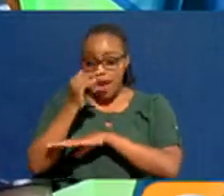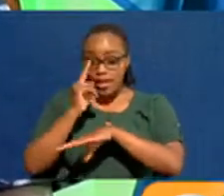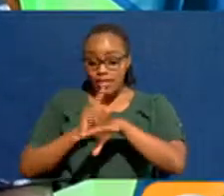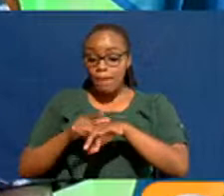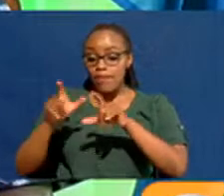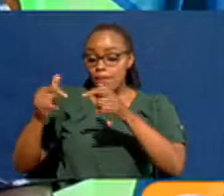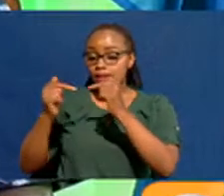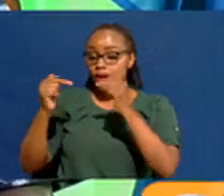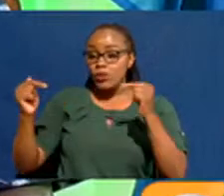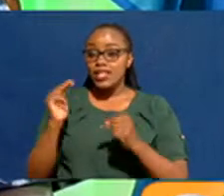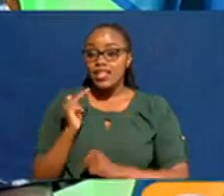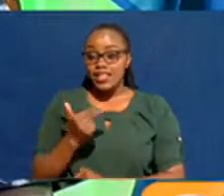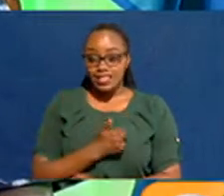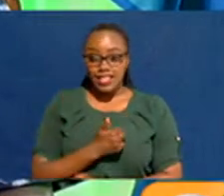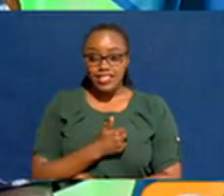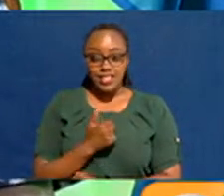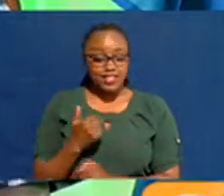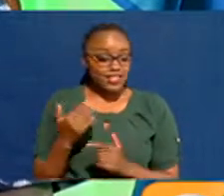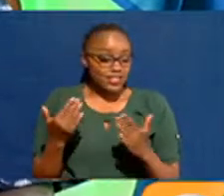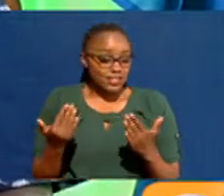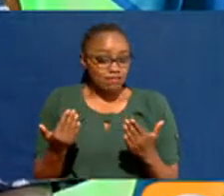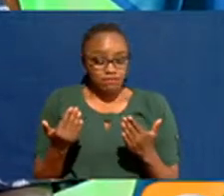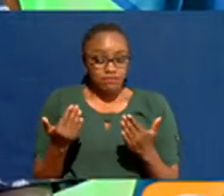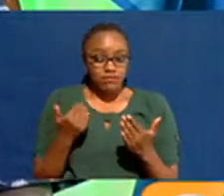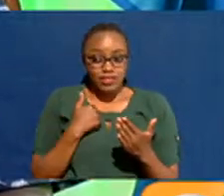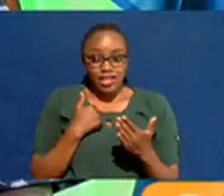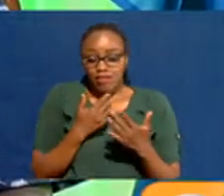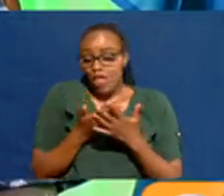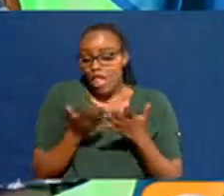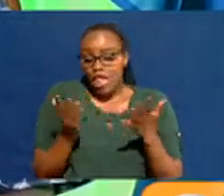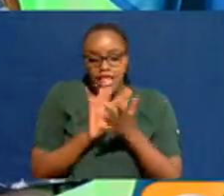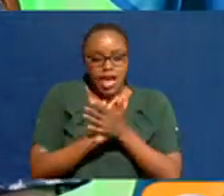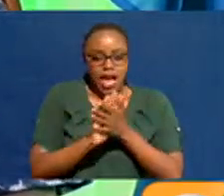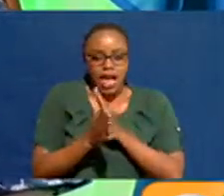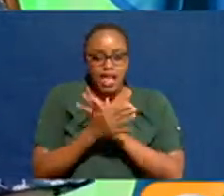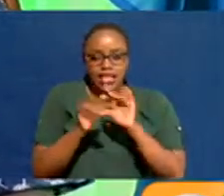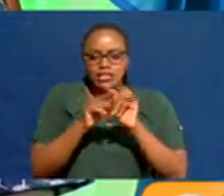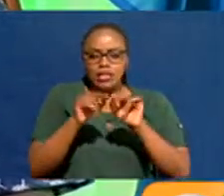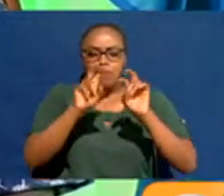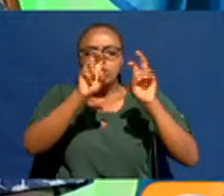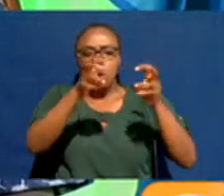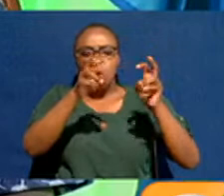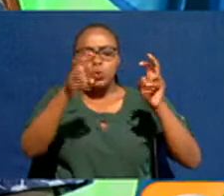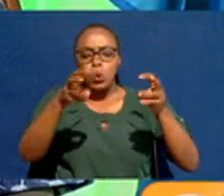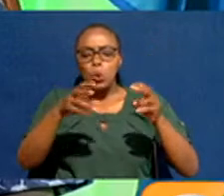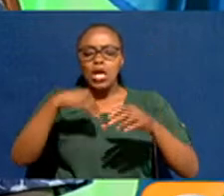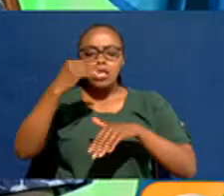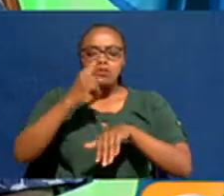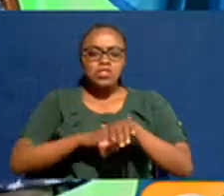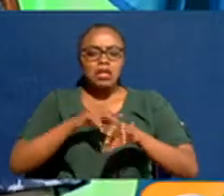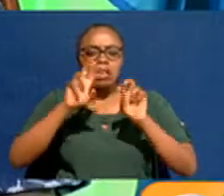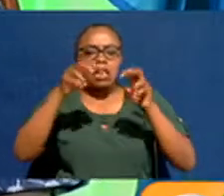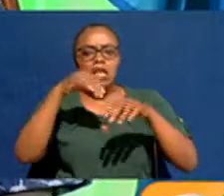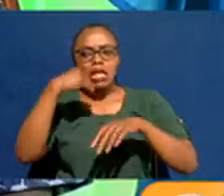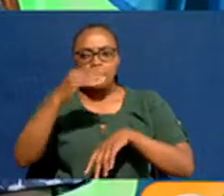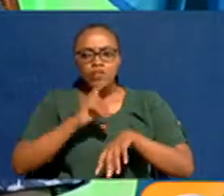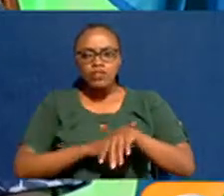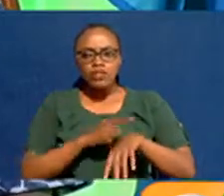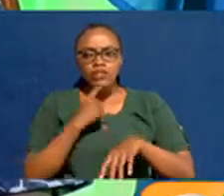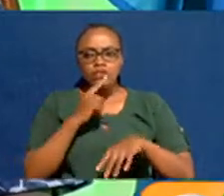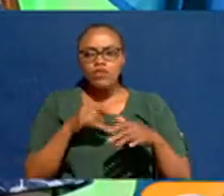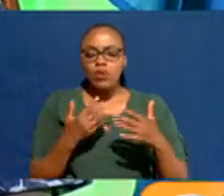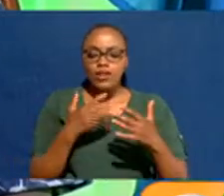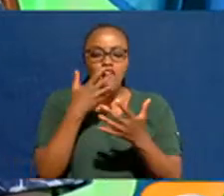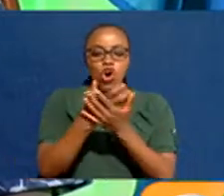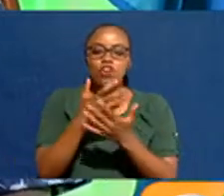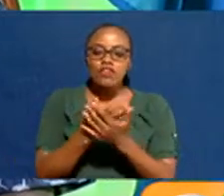against us, you know, bare knuckles, headline after headline, calling us thieves without